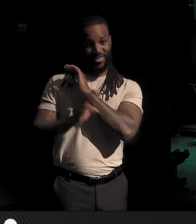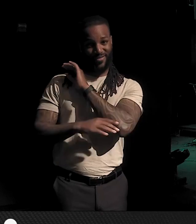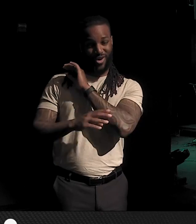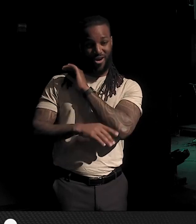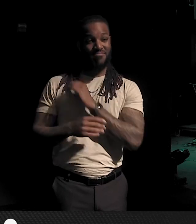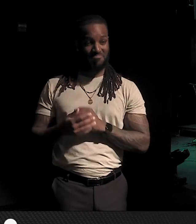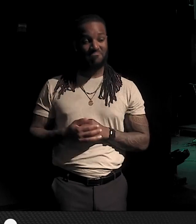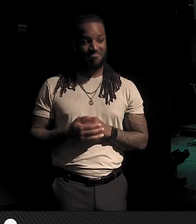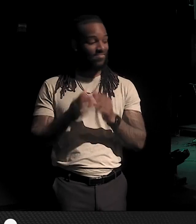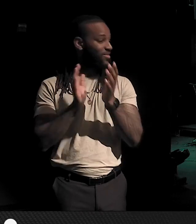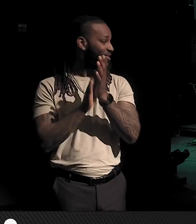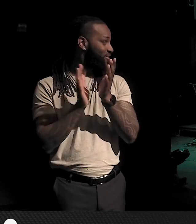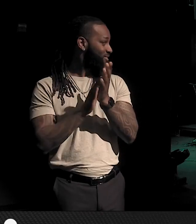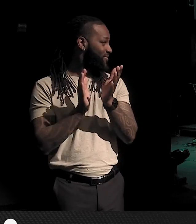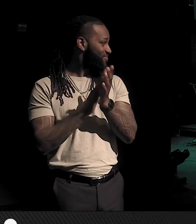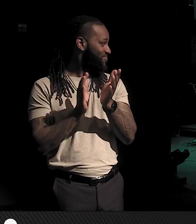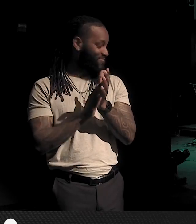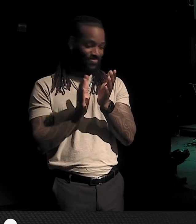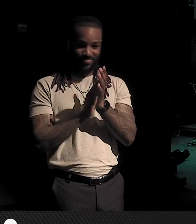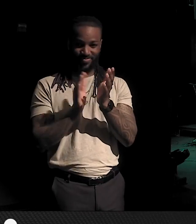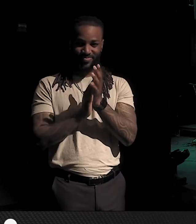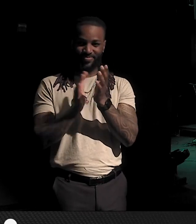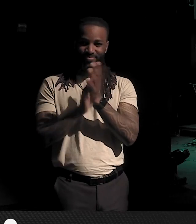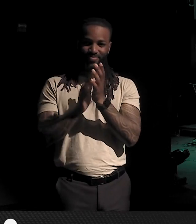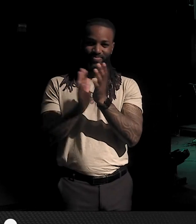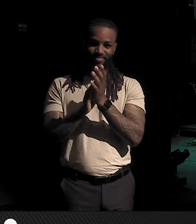awesome. Incredible. Praise God for that, huh?